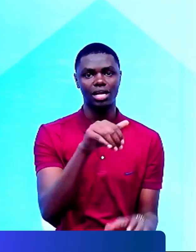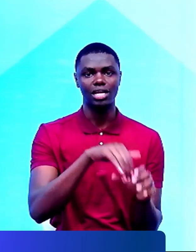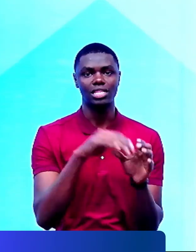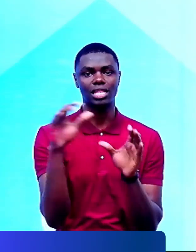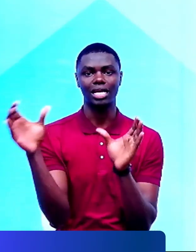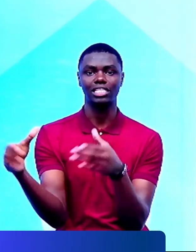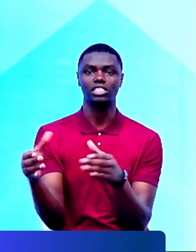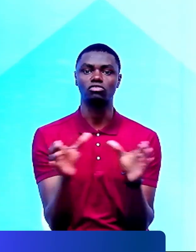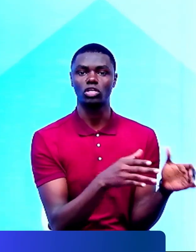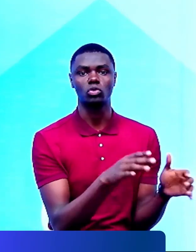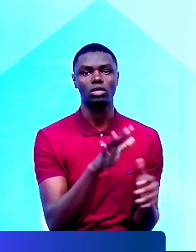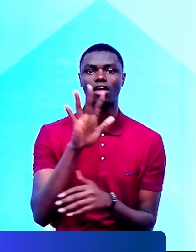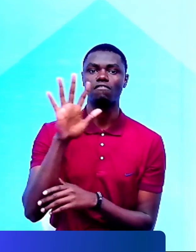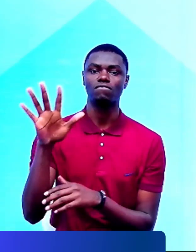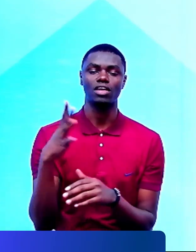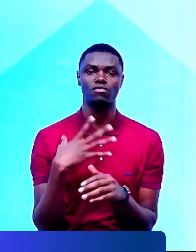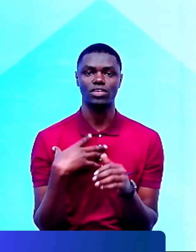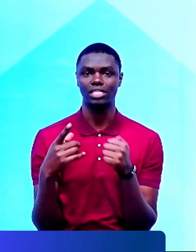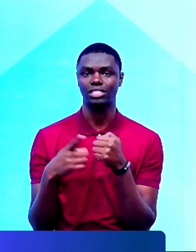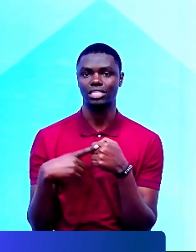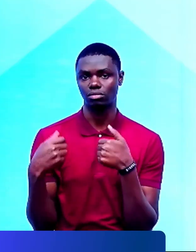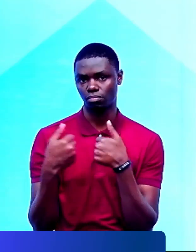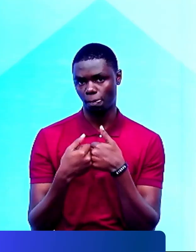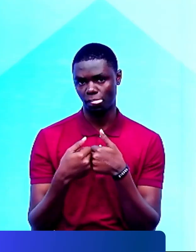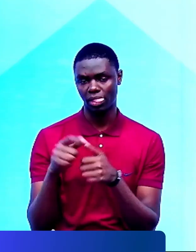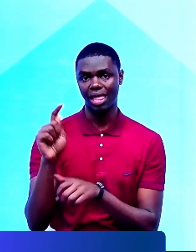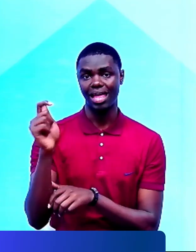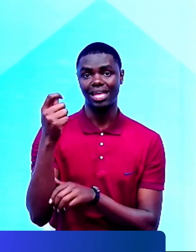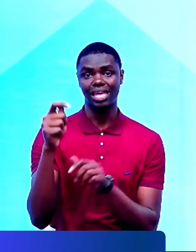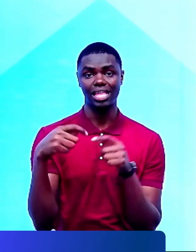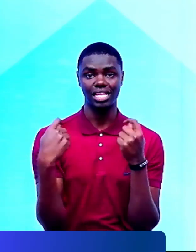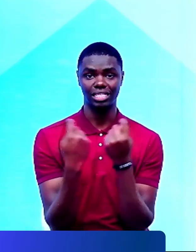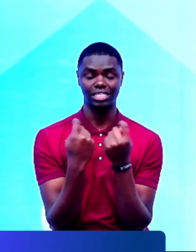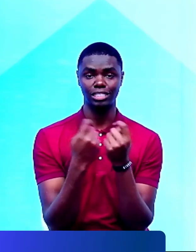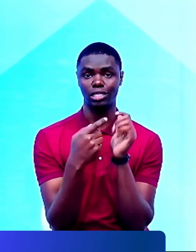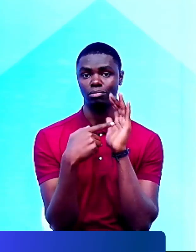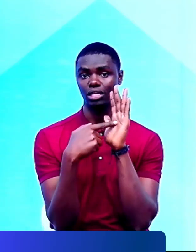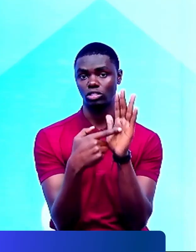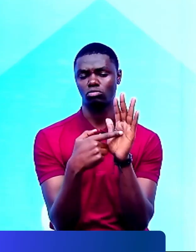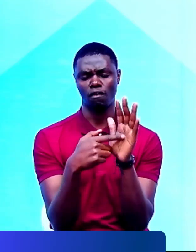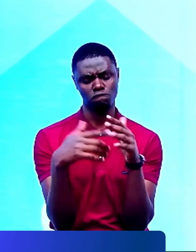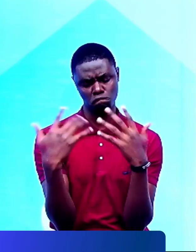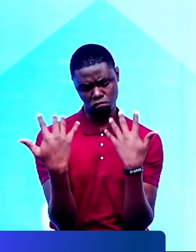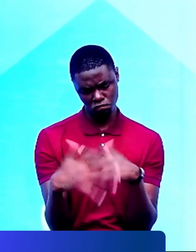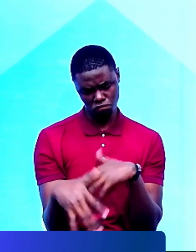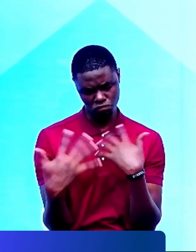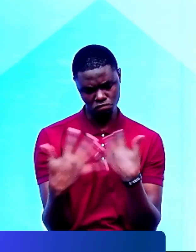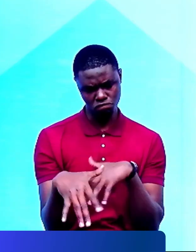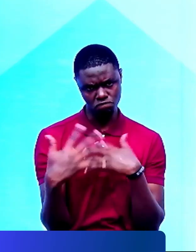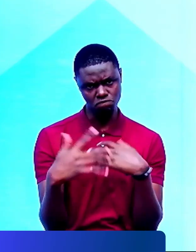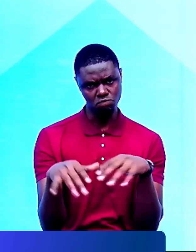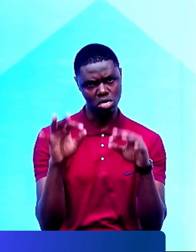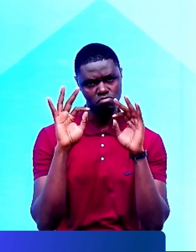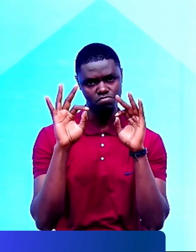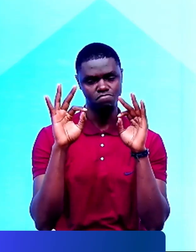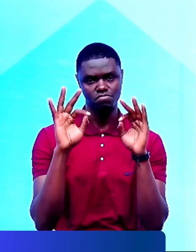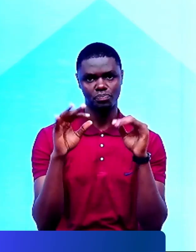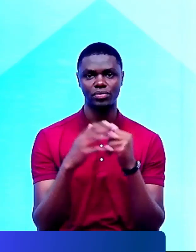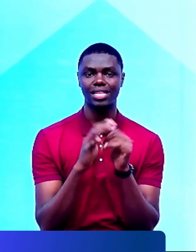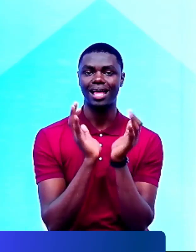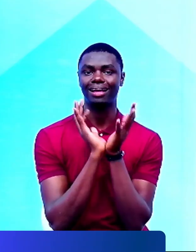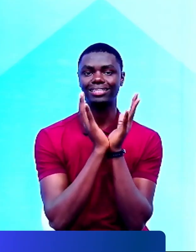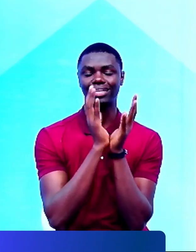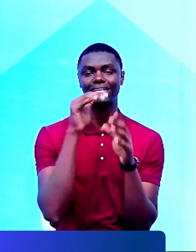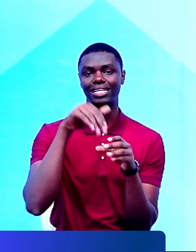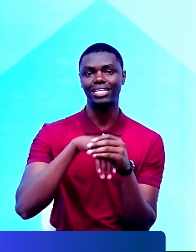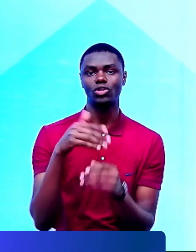classification 5 and 6 match. The Kenyan team showcased impressive form at the Kasarani Indoor